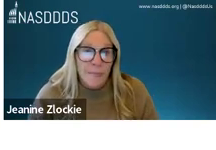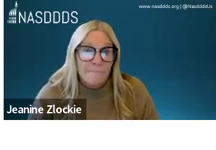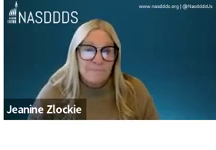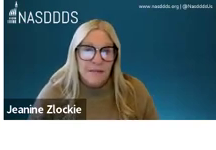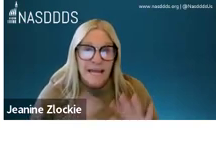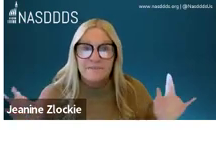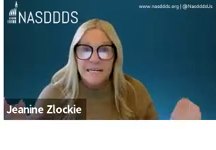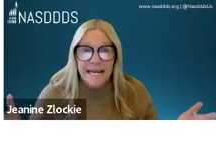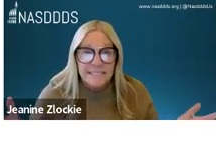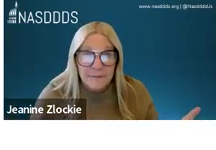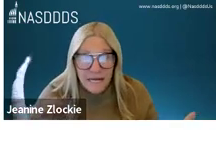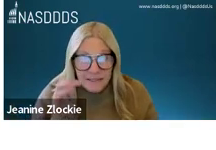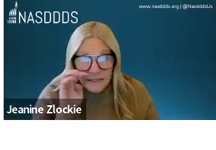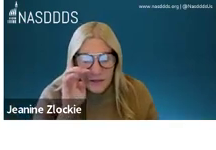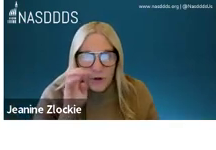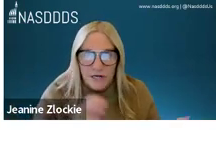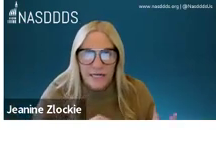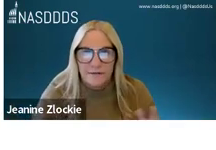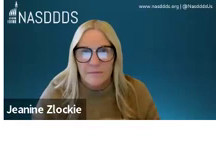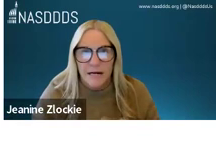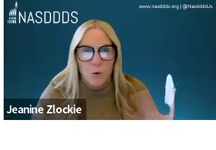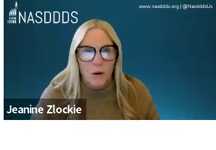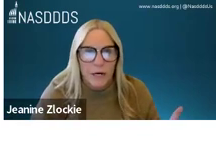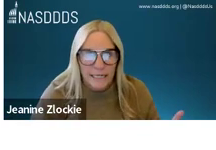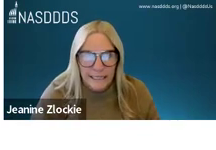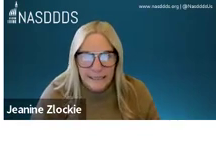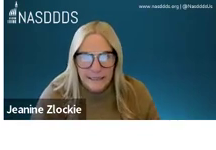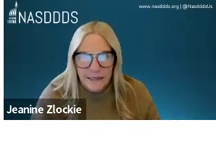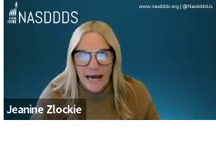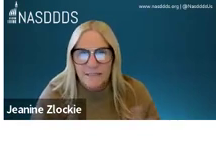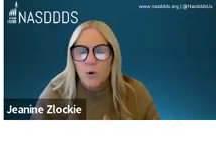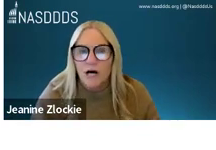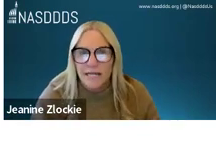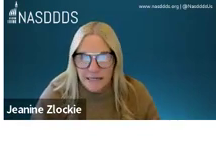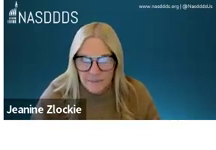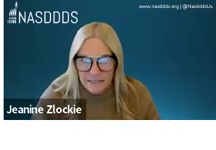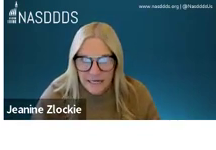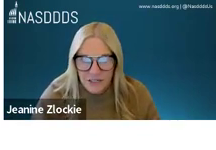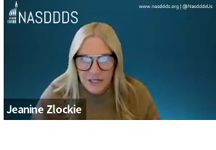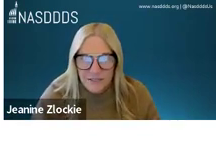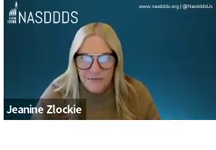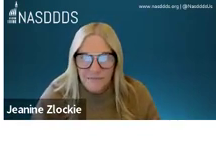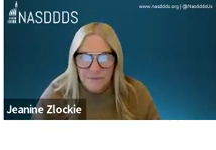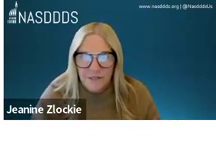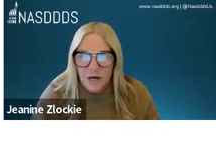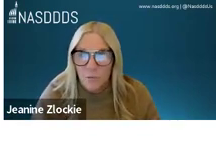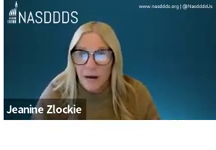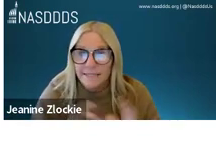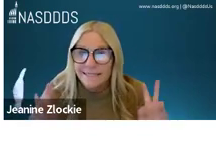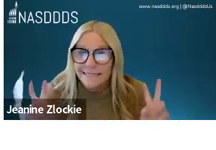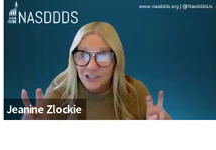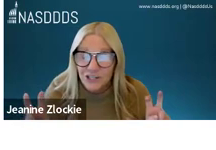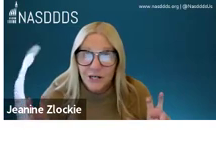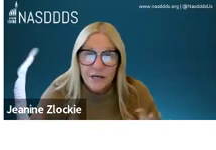So every HCBS authority, no matter what one it is, has quality expectations. So